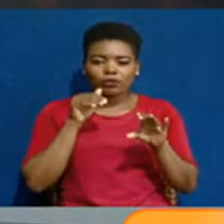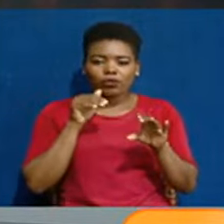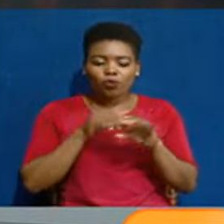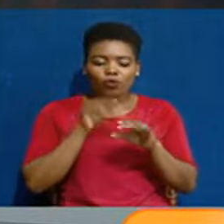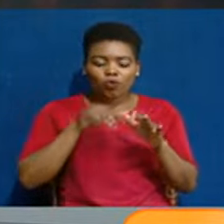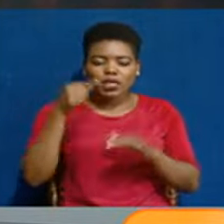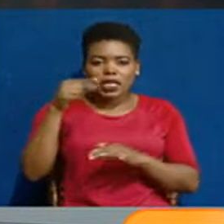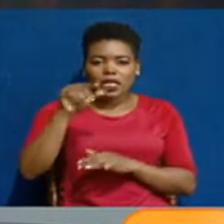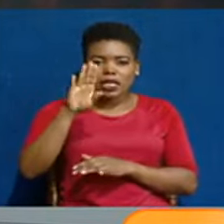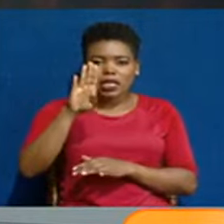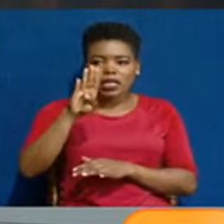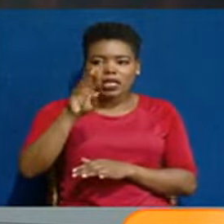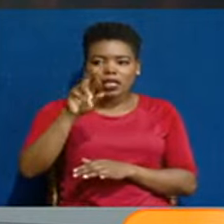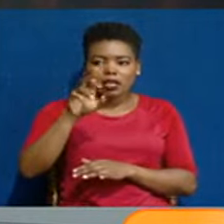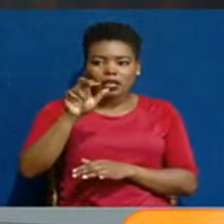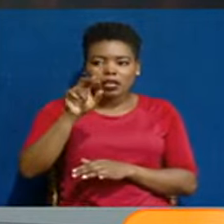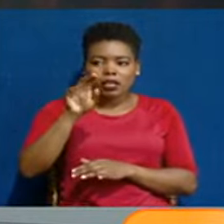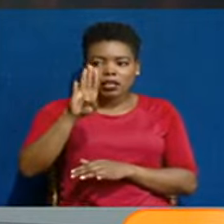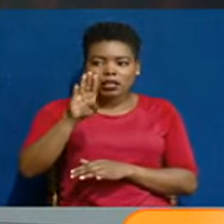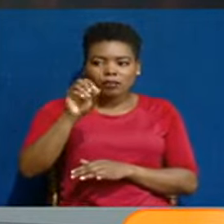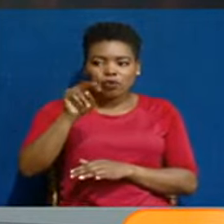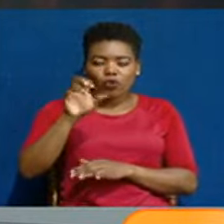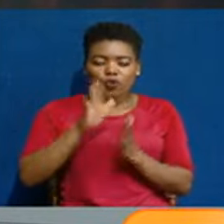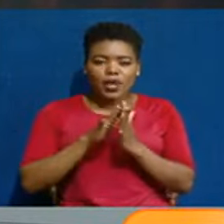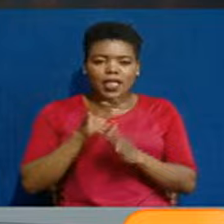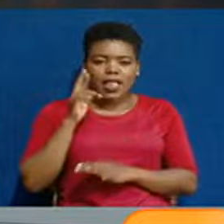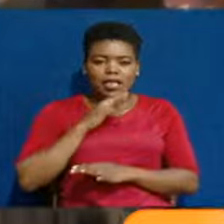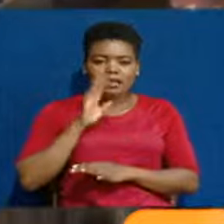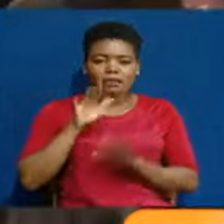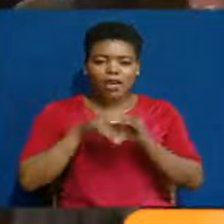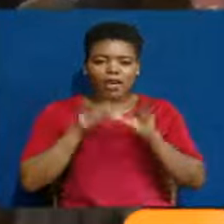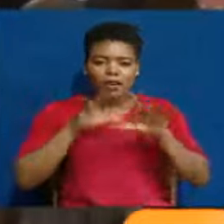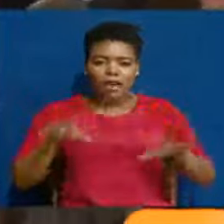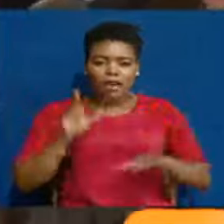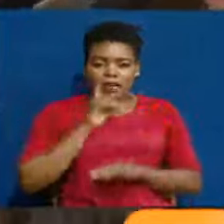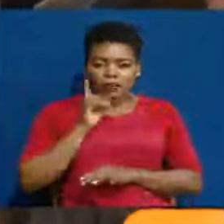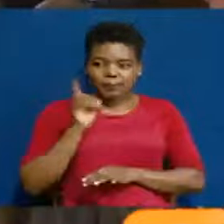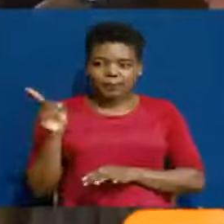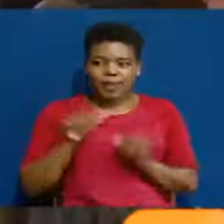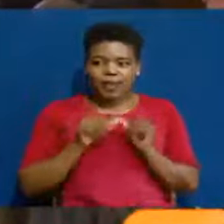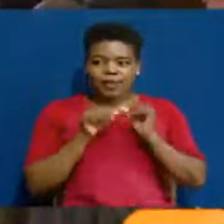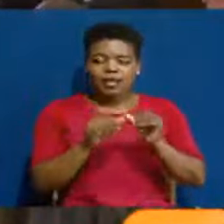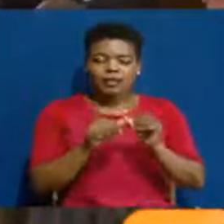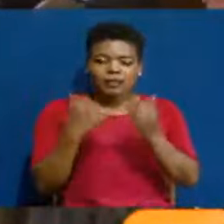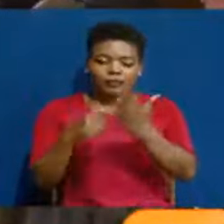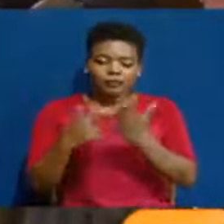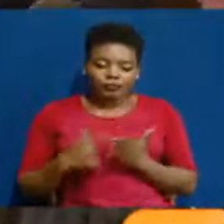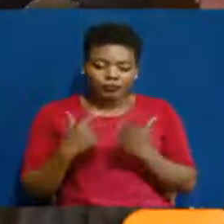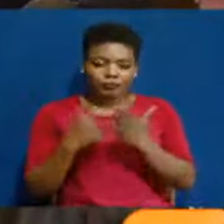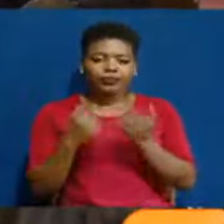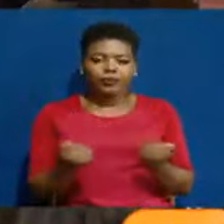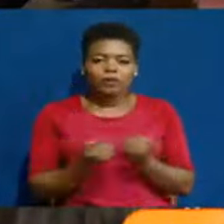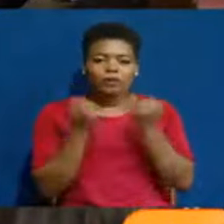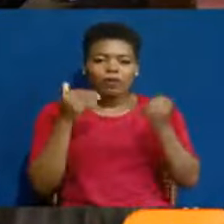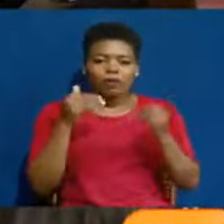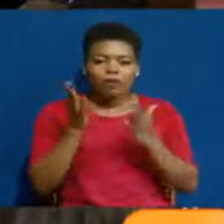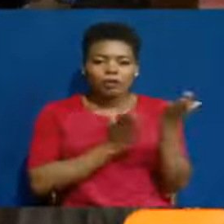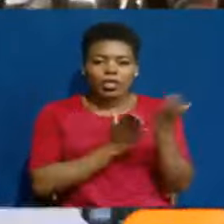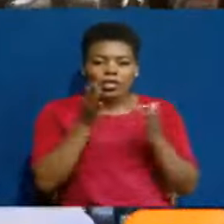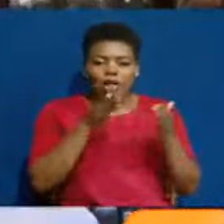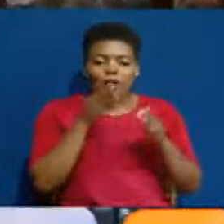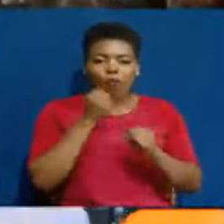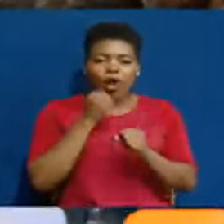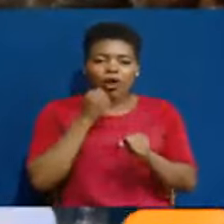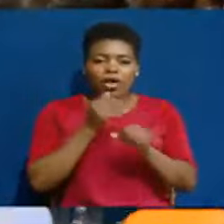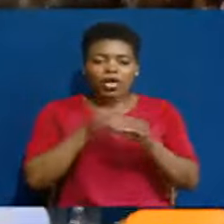green bond and the current risk in the market. As the sustainability conversation takes center stage for business operations